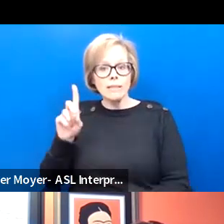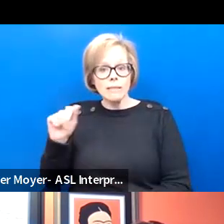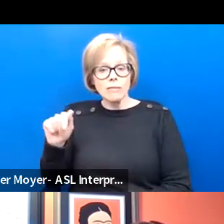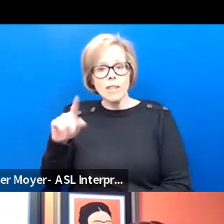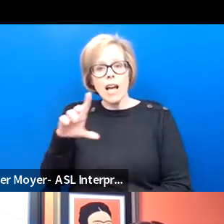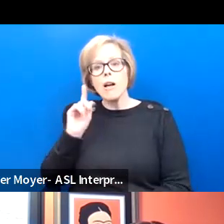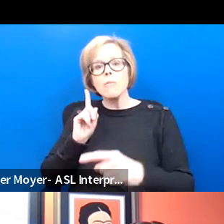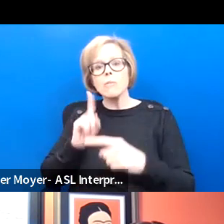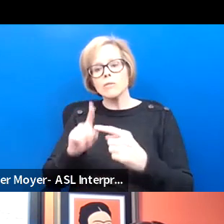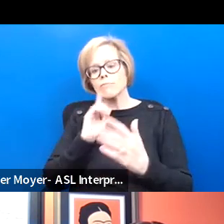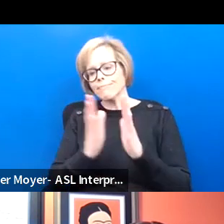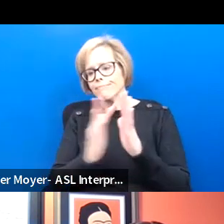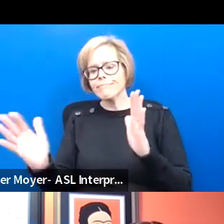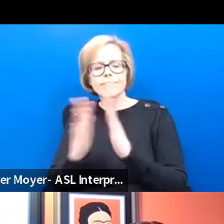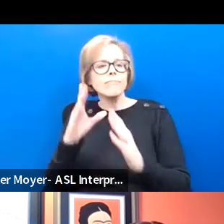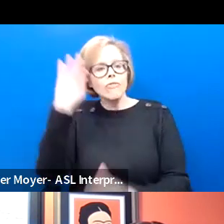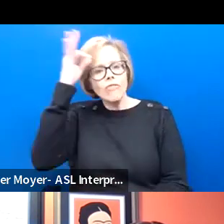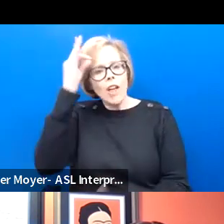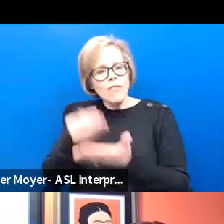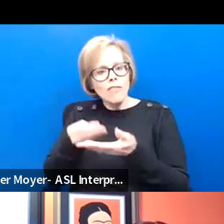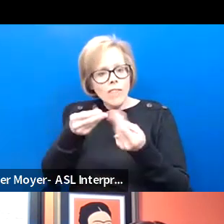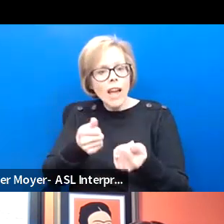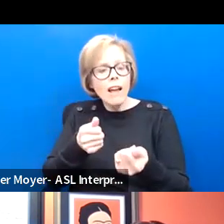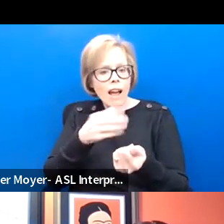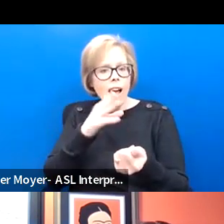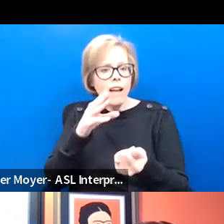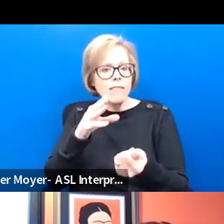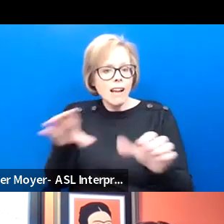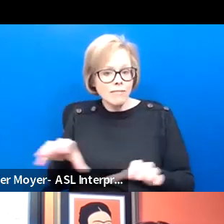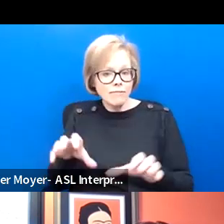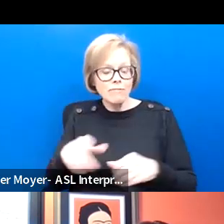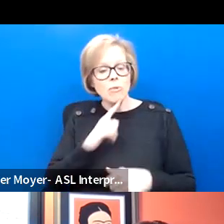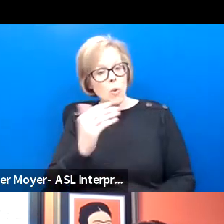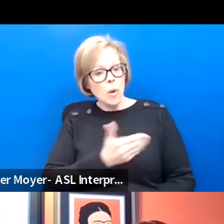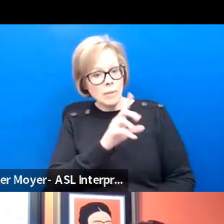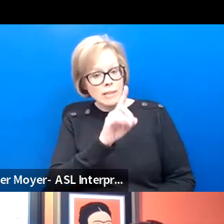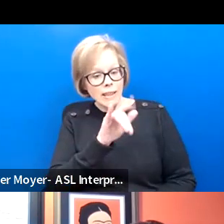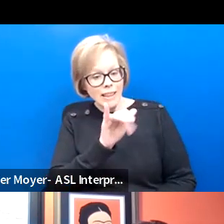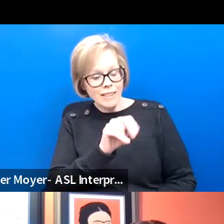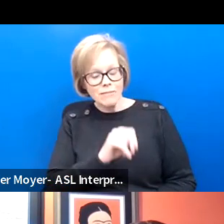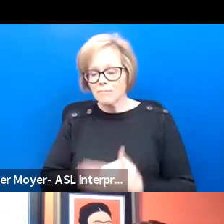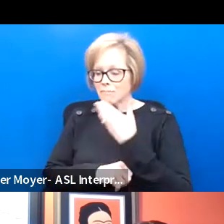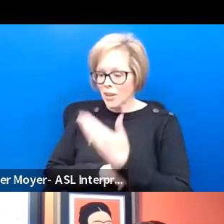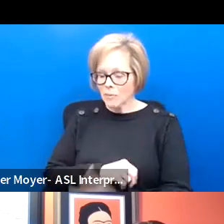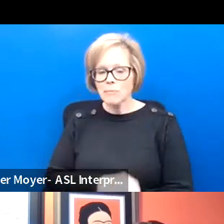range of federally funded and conducted health programs and activities. Welcome, Dylan. Thank you.